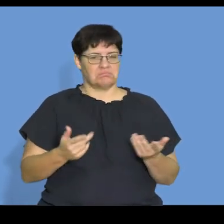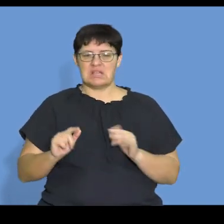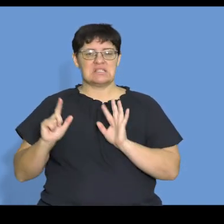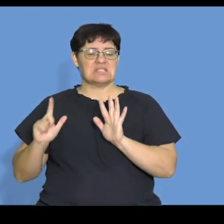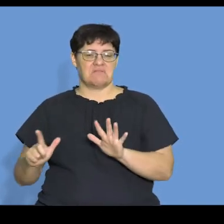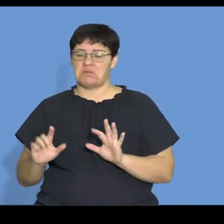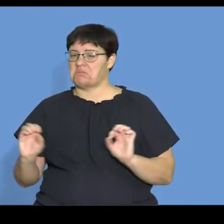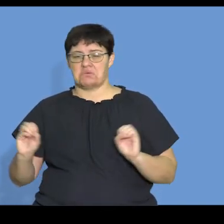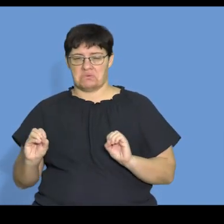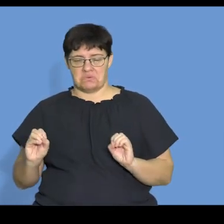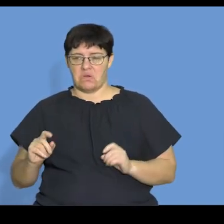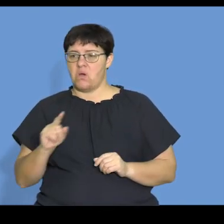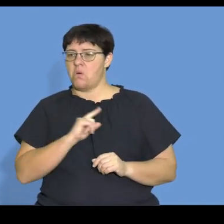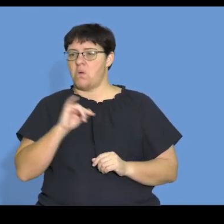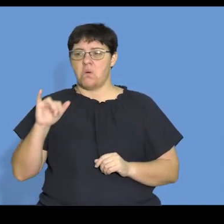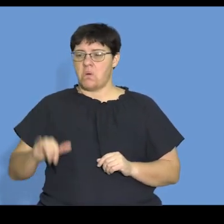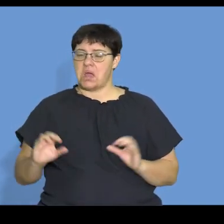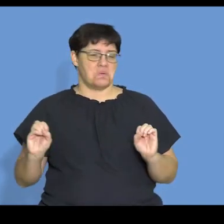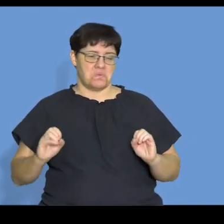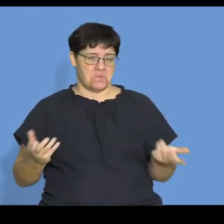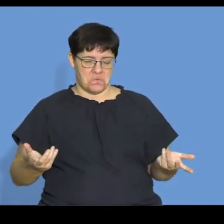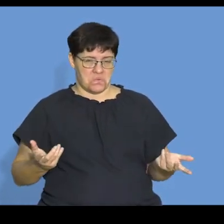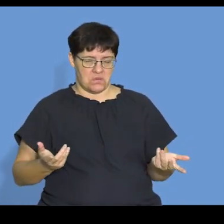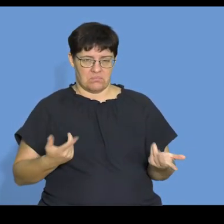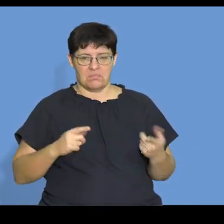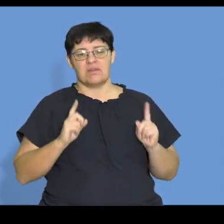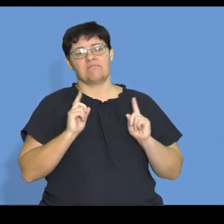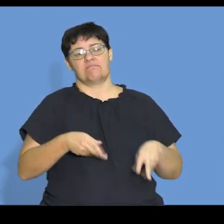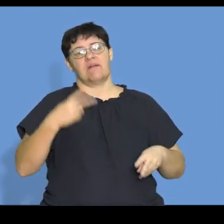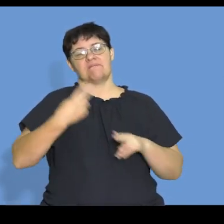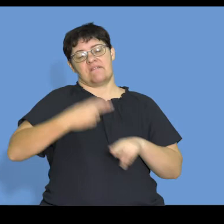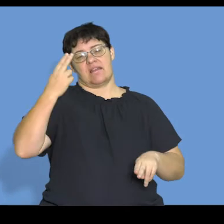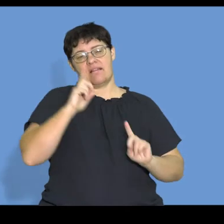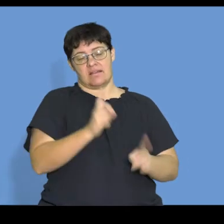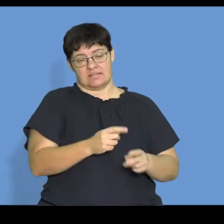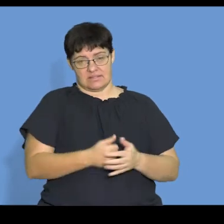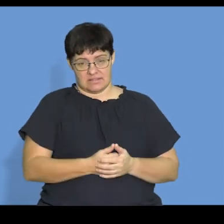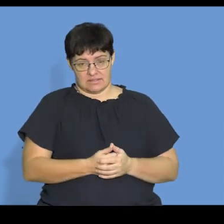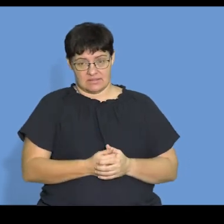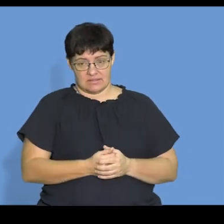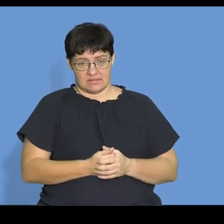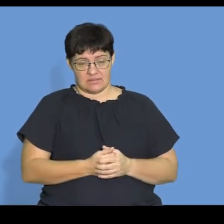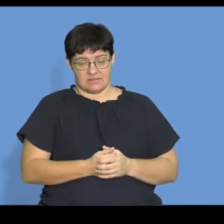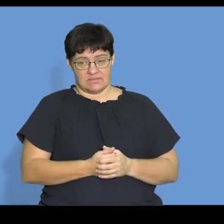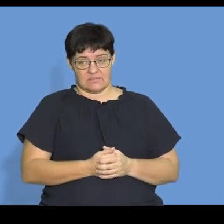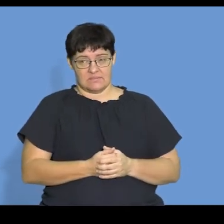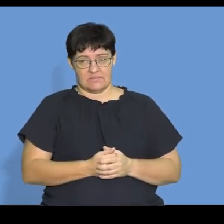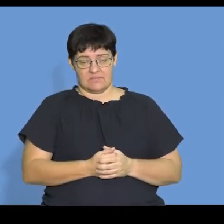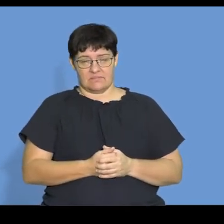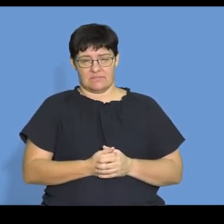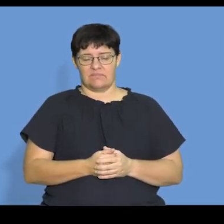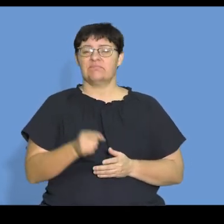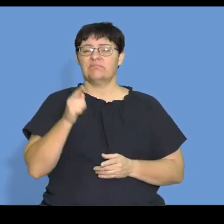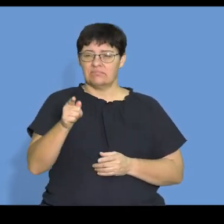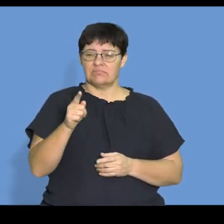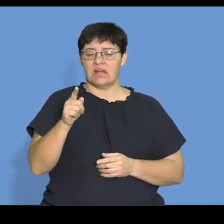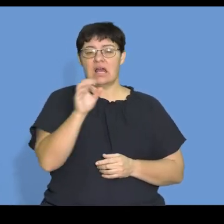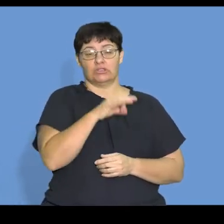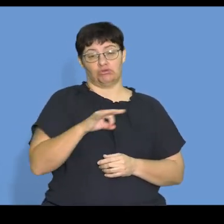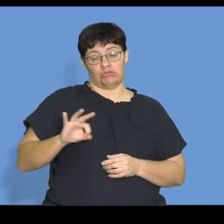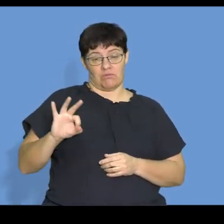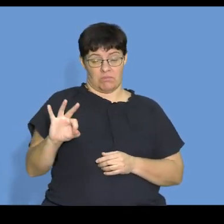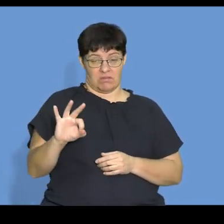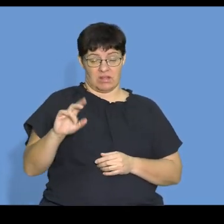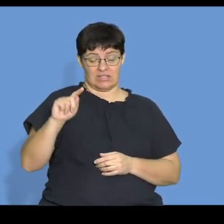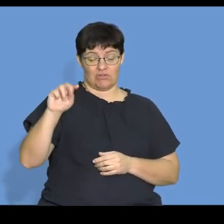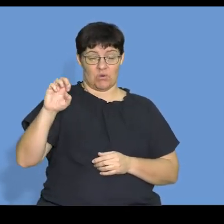a perfect square, y is not a perfect square, so that's our final answer. Now this is a trinomial. Remember,